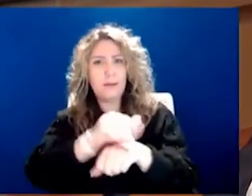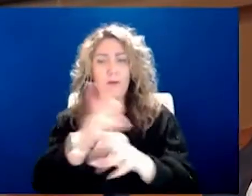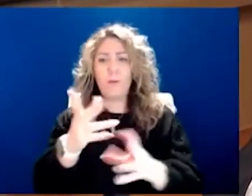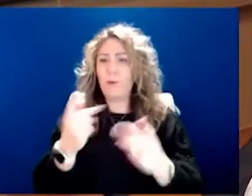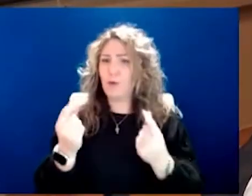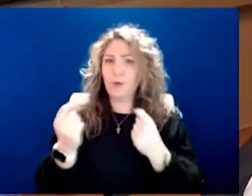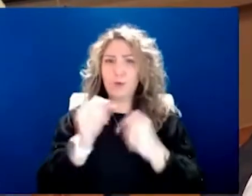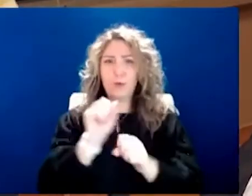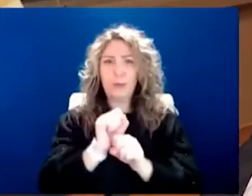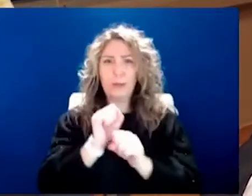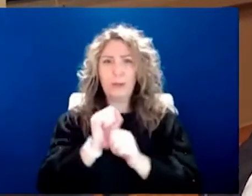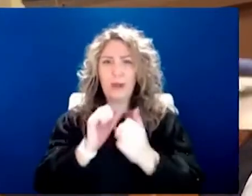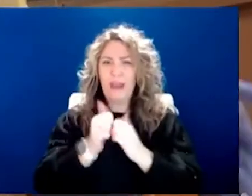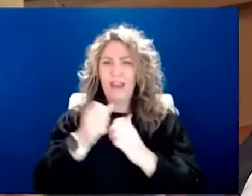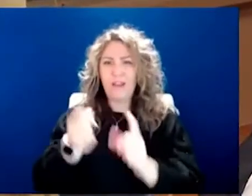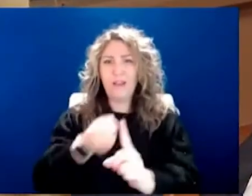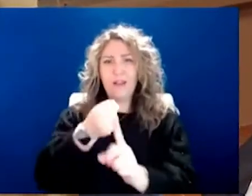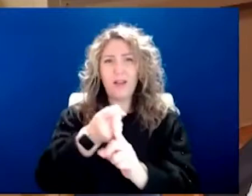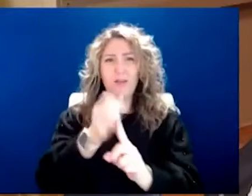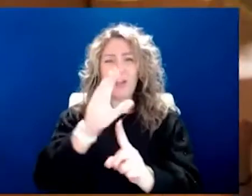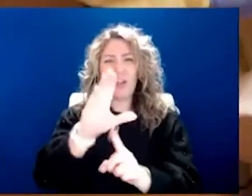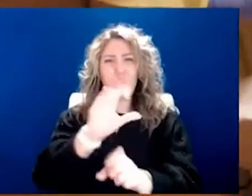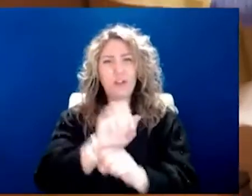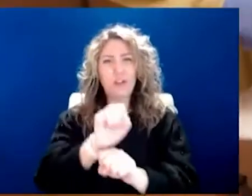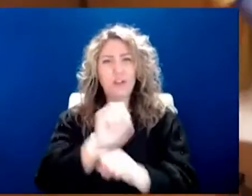it impacted the job you're doing?